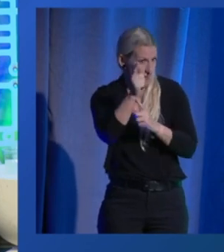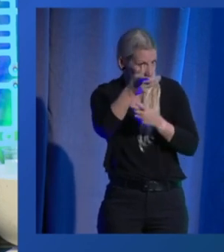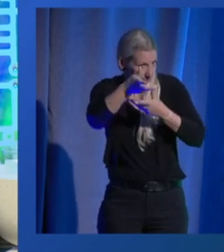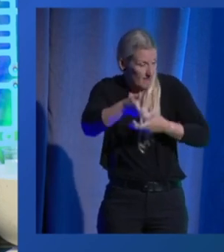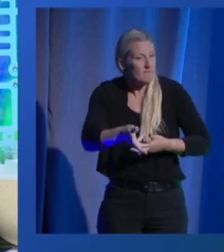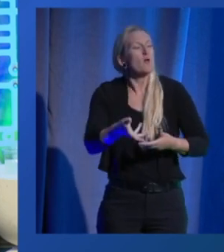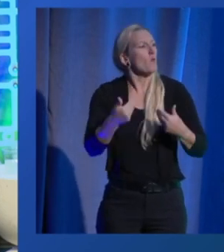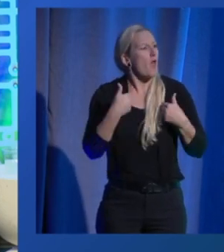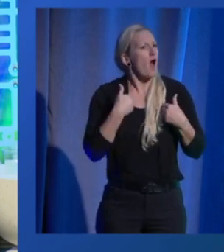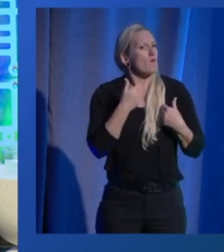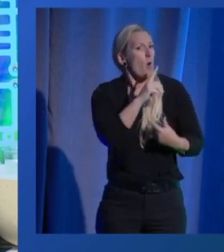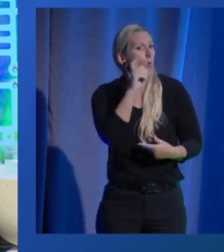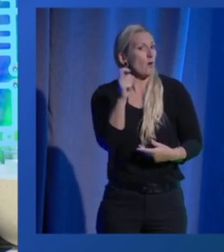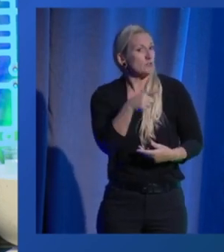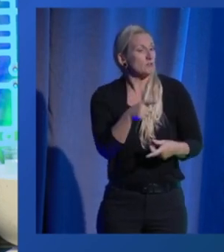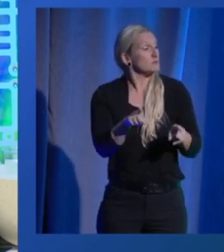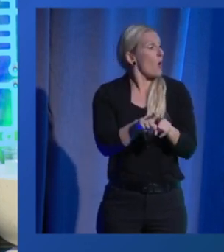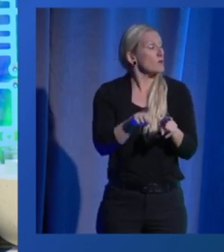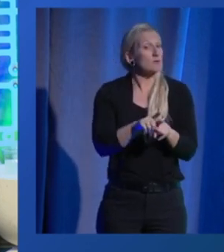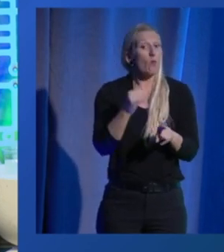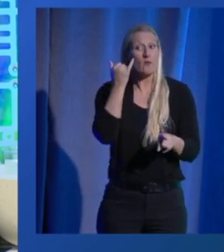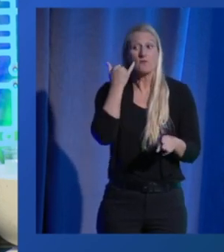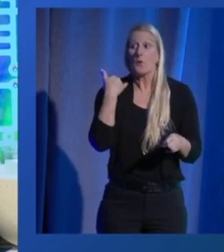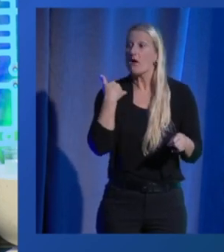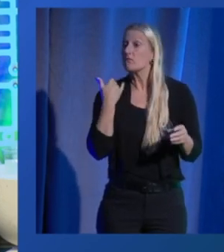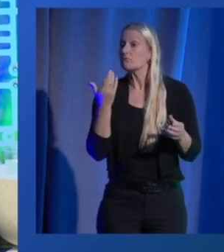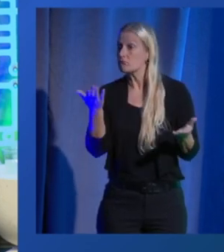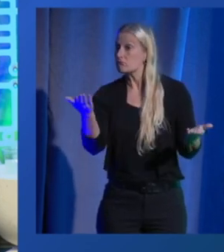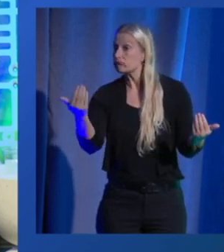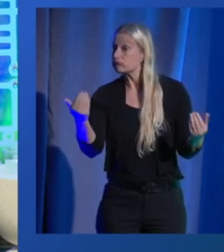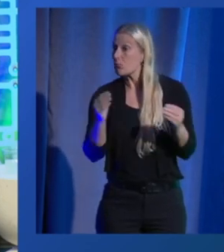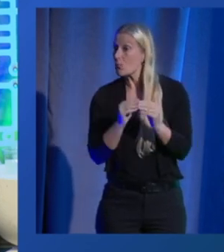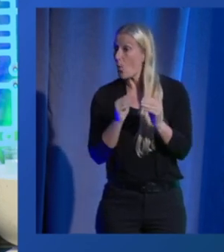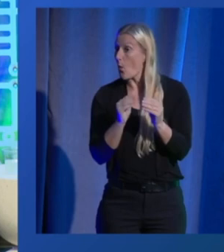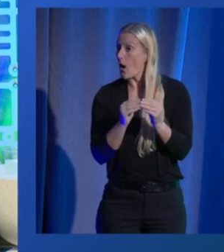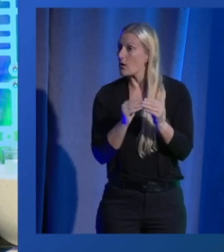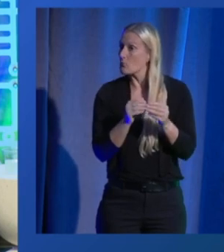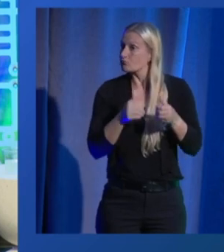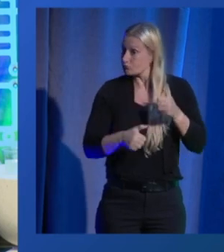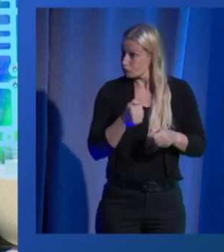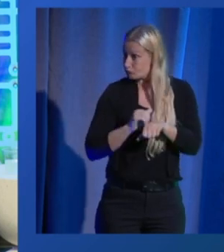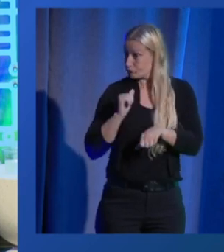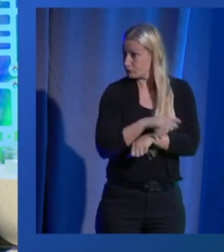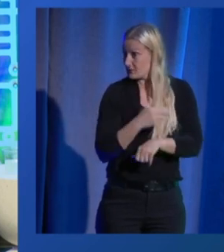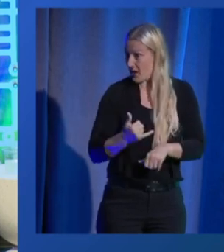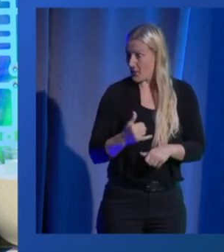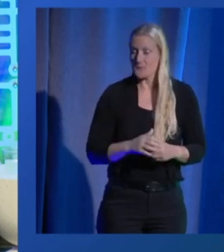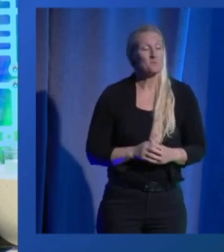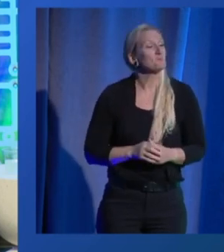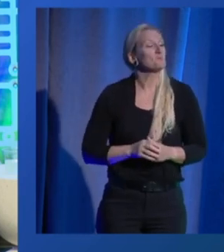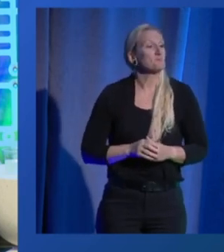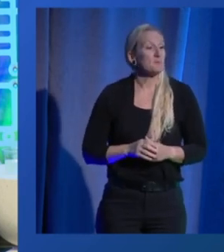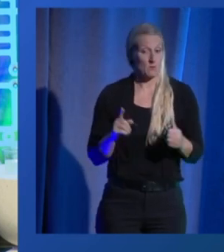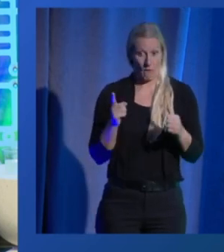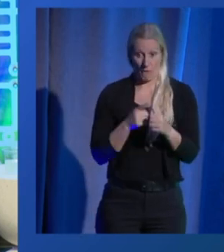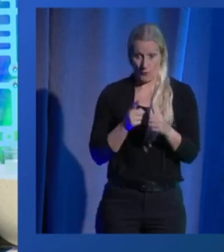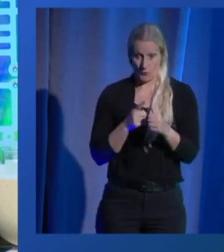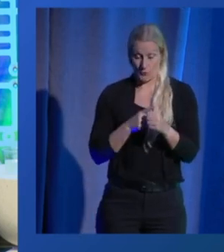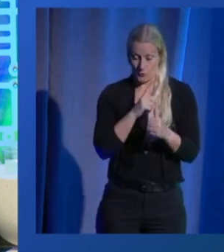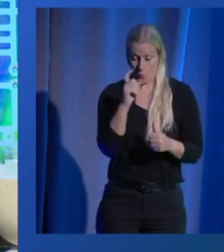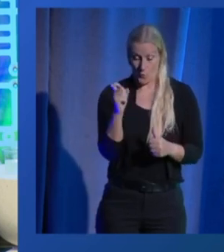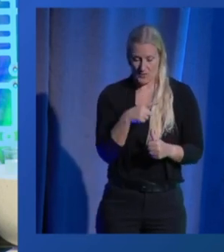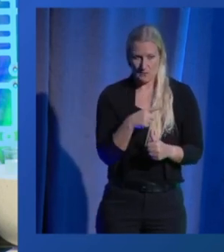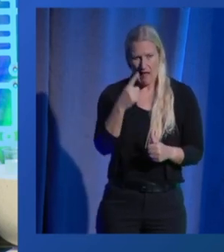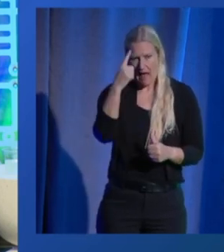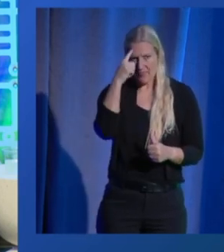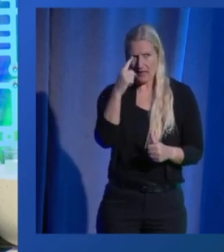put out to you and if you have other questions please you've got a few minutes get the questions in uh this first one I think actually U is probably